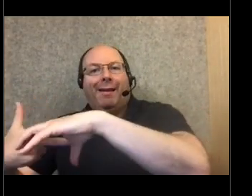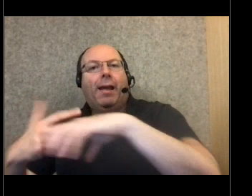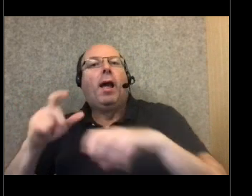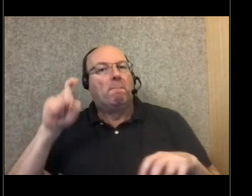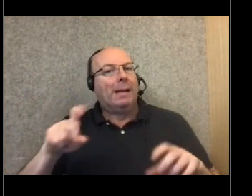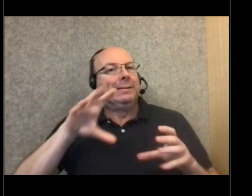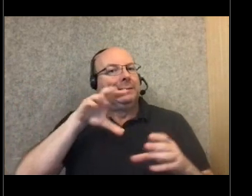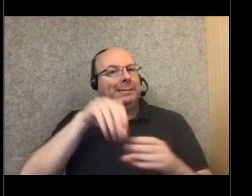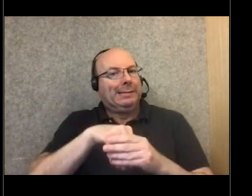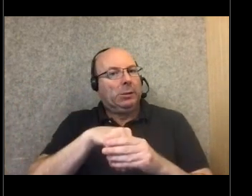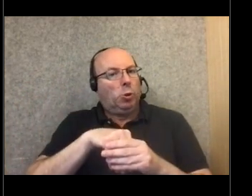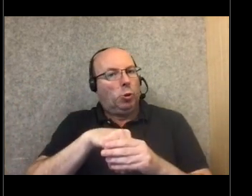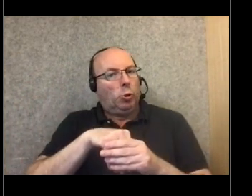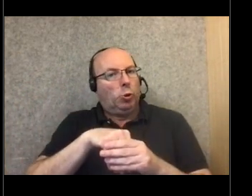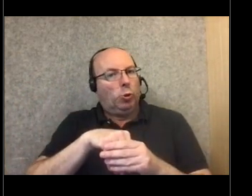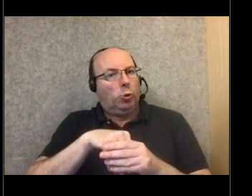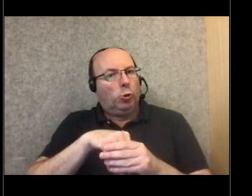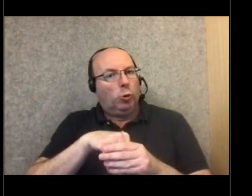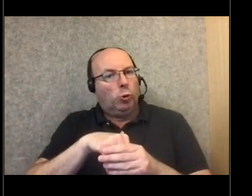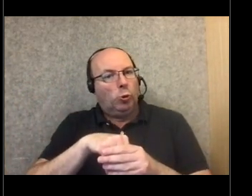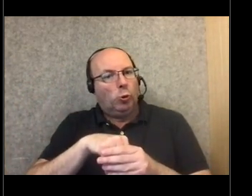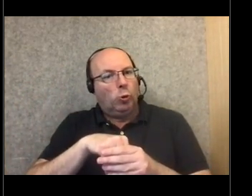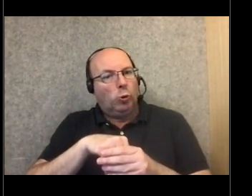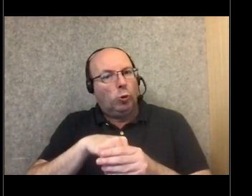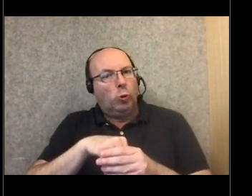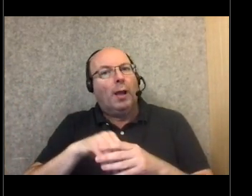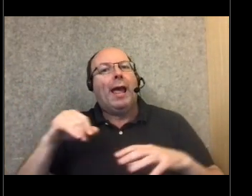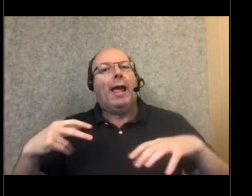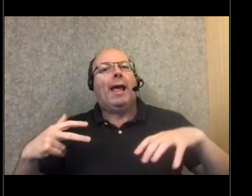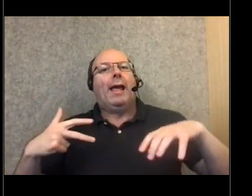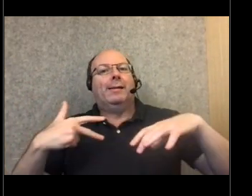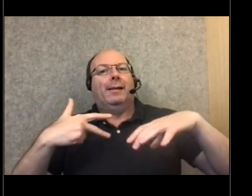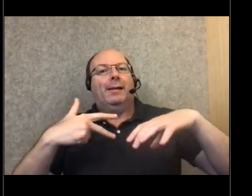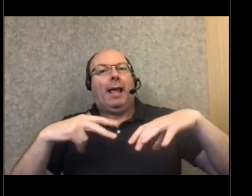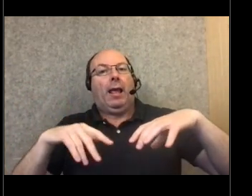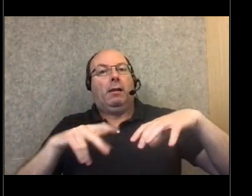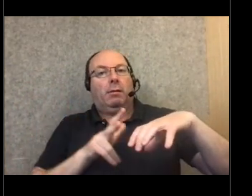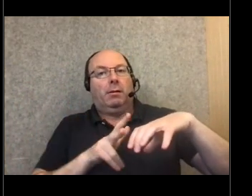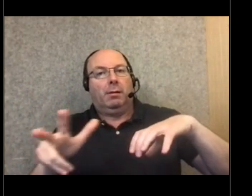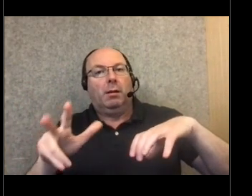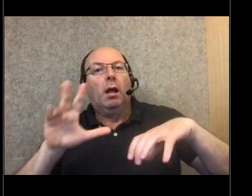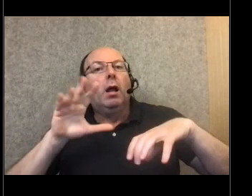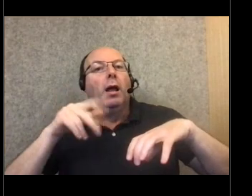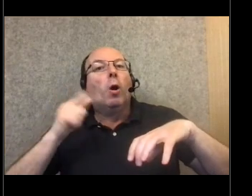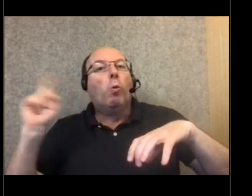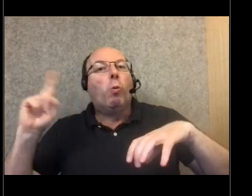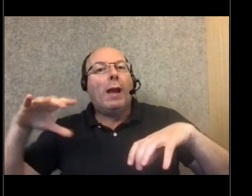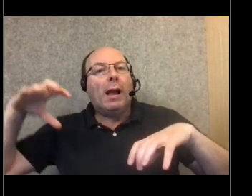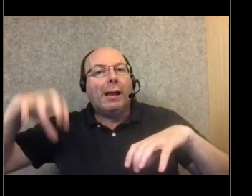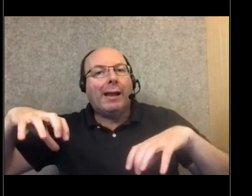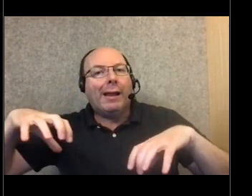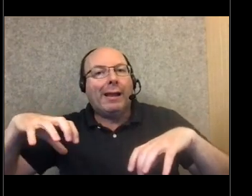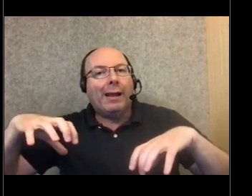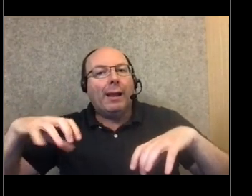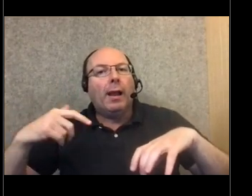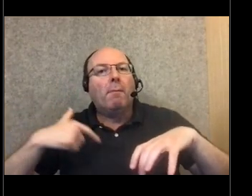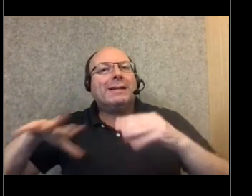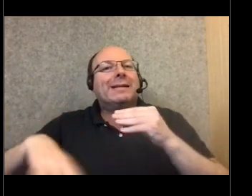an appropriate number of additional accessible parking spaces on an accessible route must